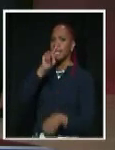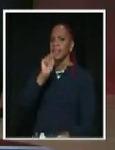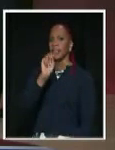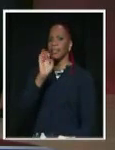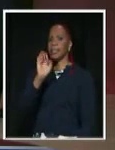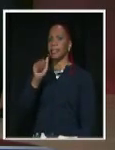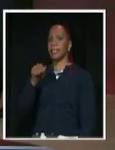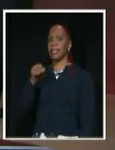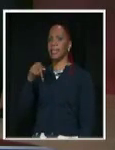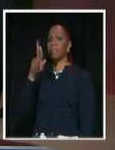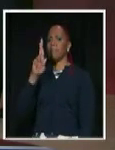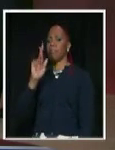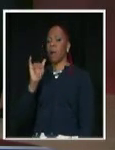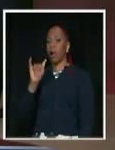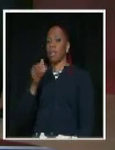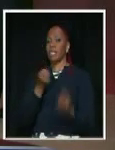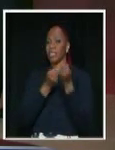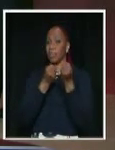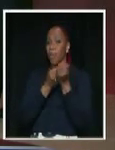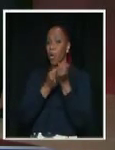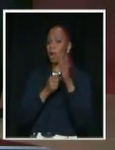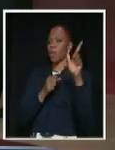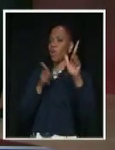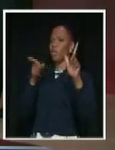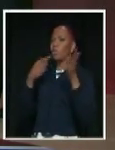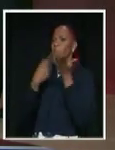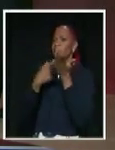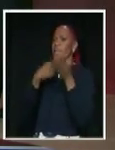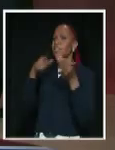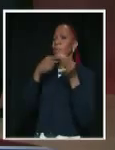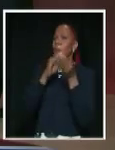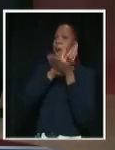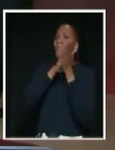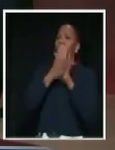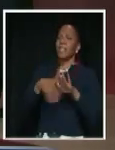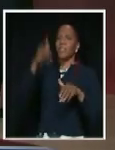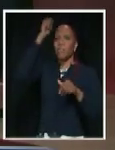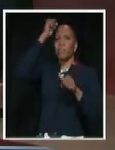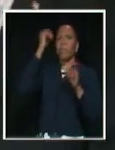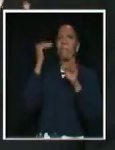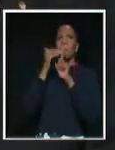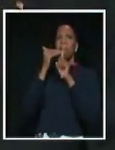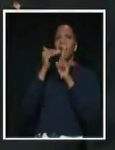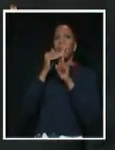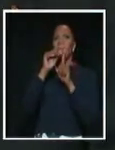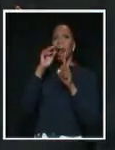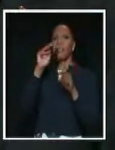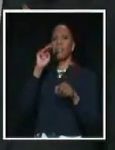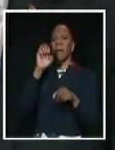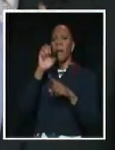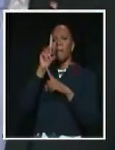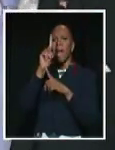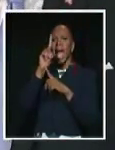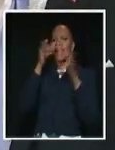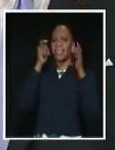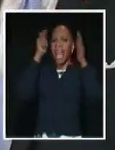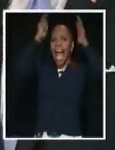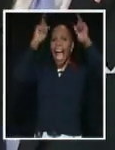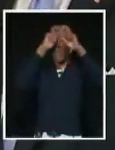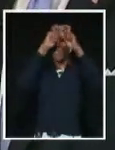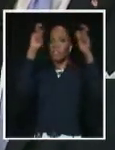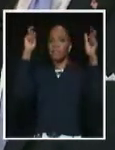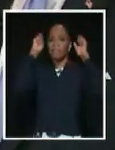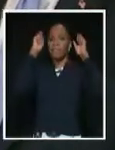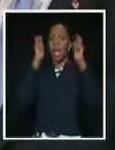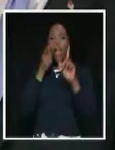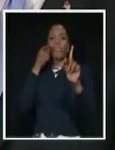Republican primary? You know, Bill, you talk about tea so much, you remind me of the Mad Hatter. I'll be honest with you. The idea, I was